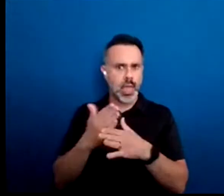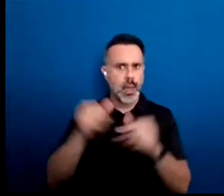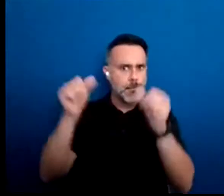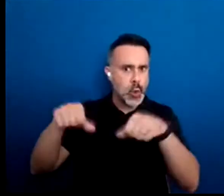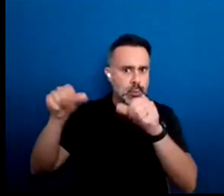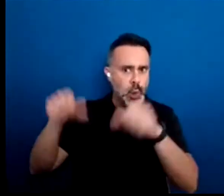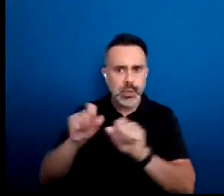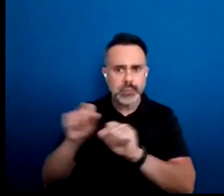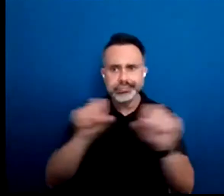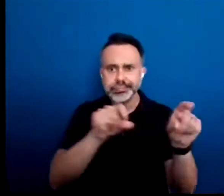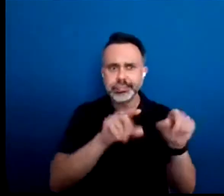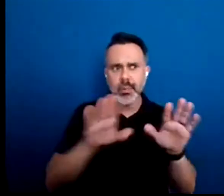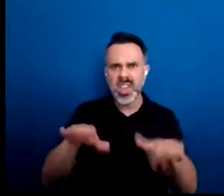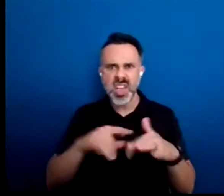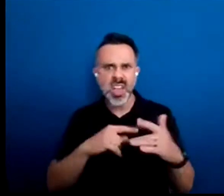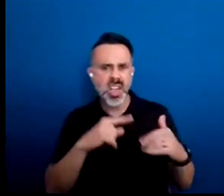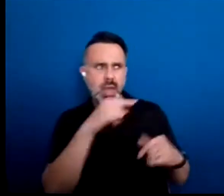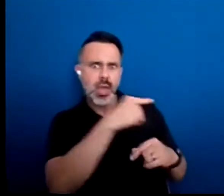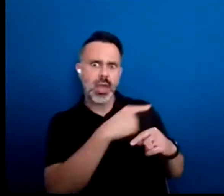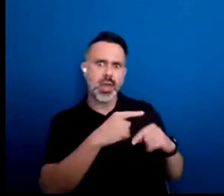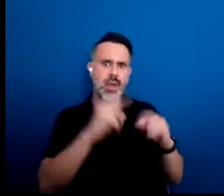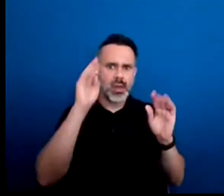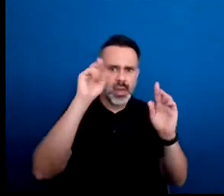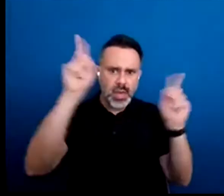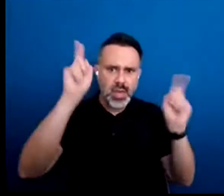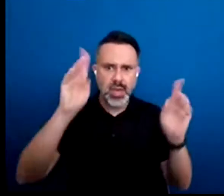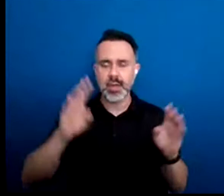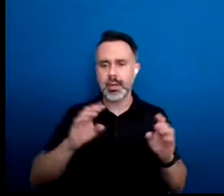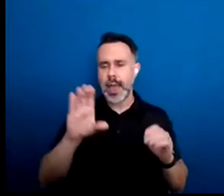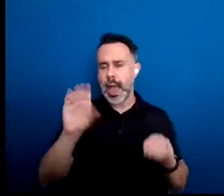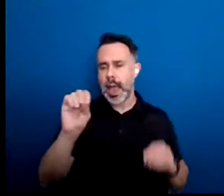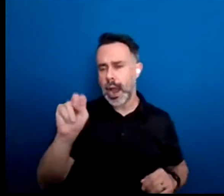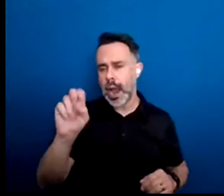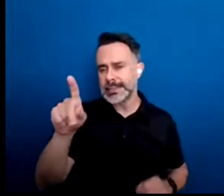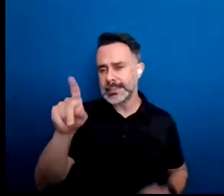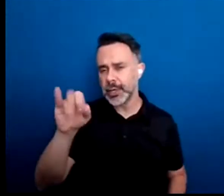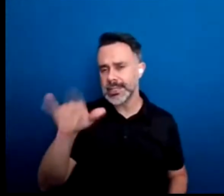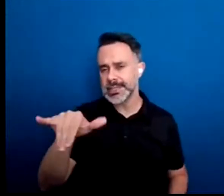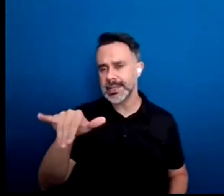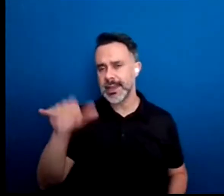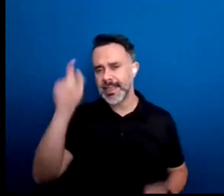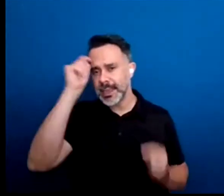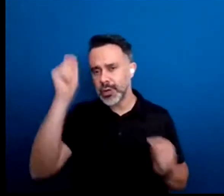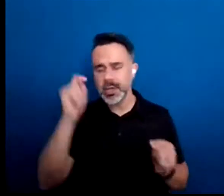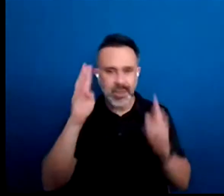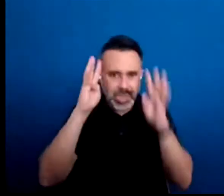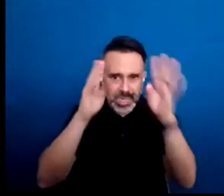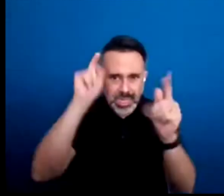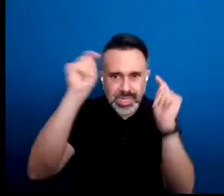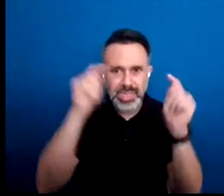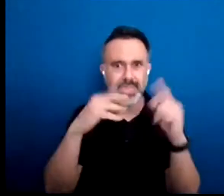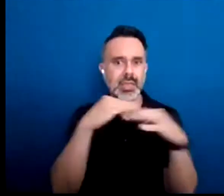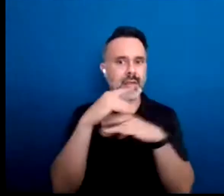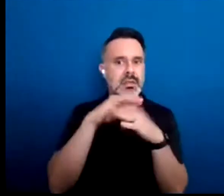tend to believe them because those are coming from their social network. And so making sure that we